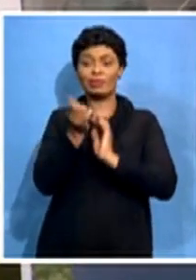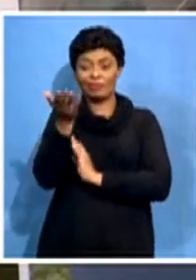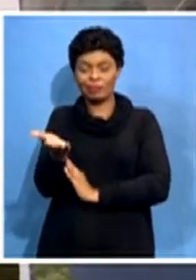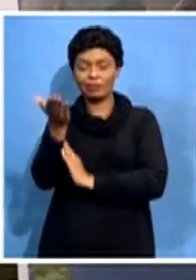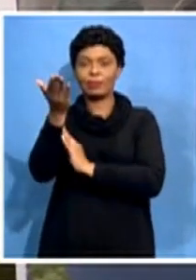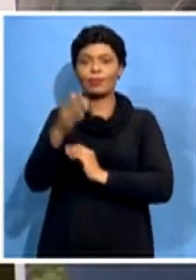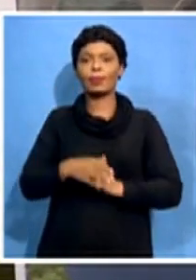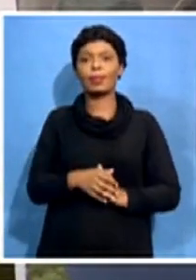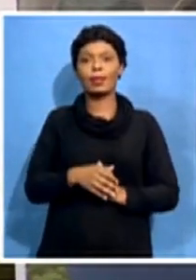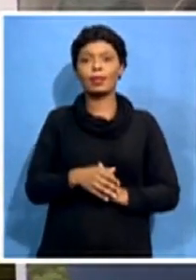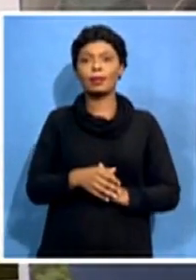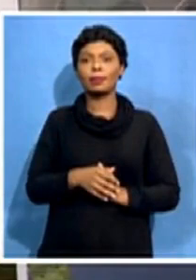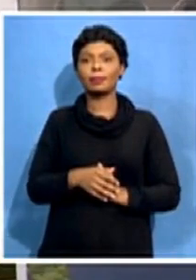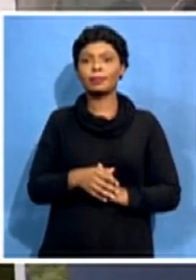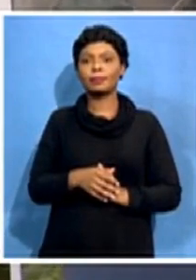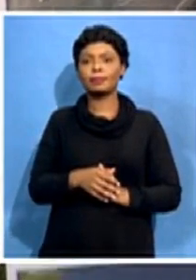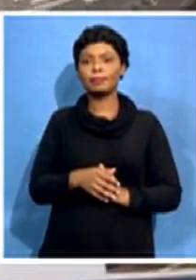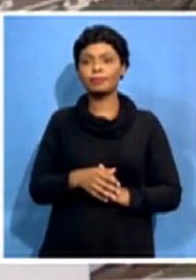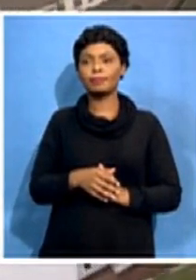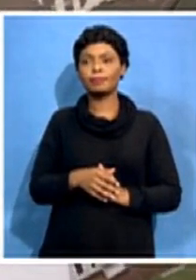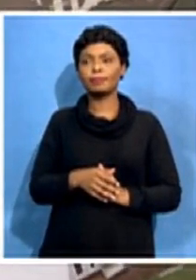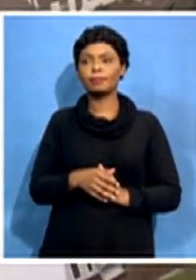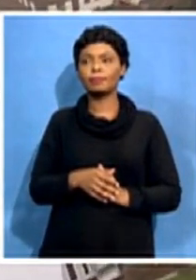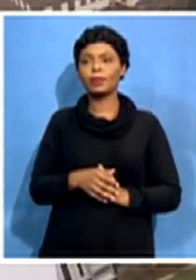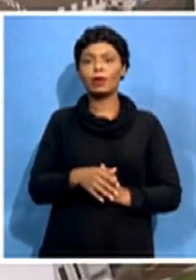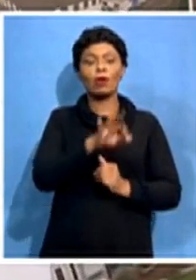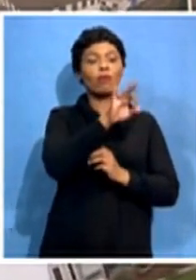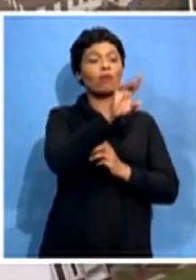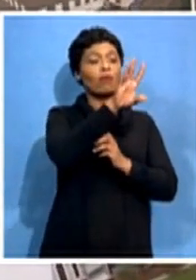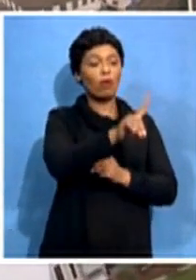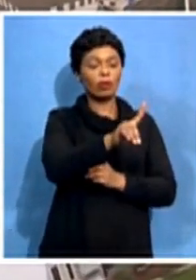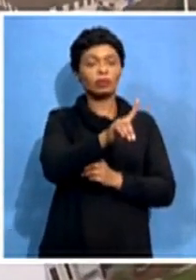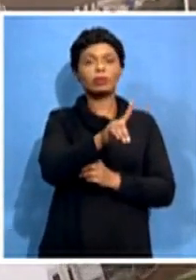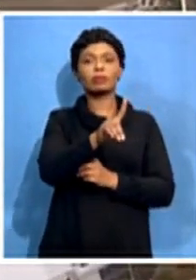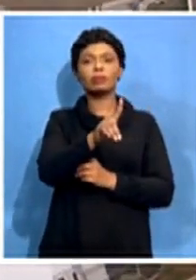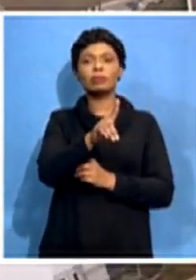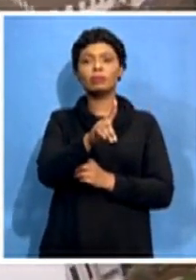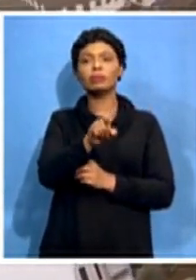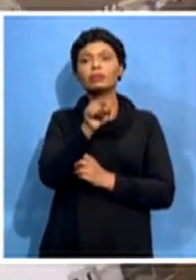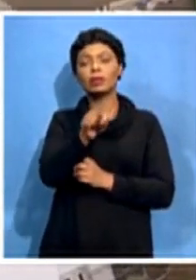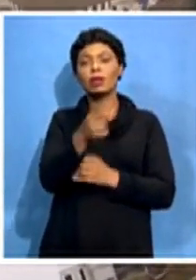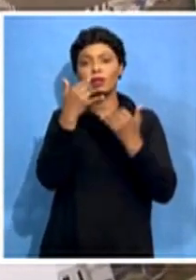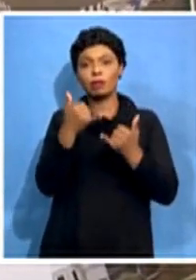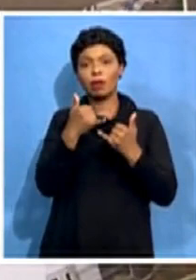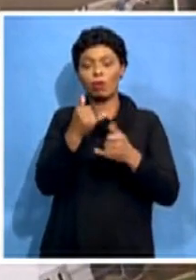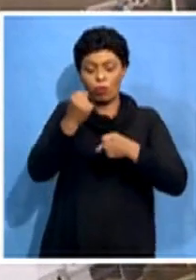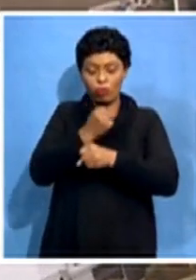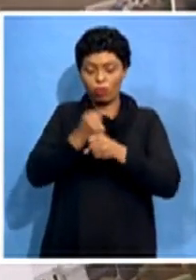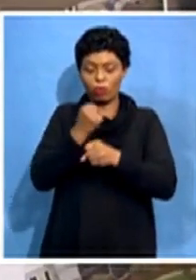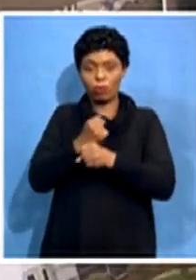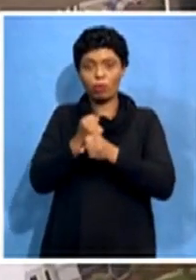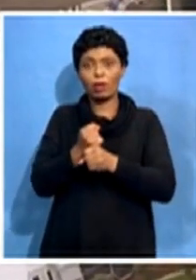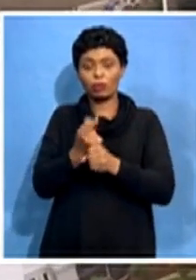Sodesha is we've accelerated the work. We are standing here at the moment, and this area here is actually